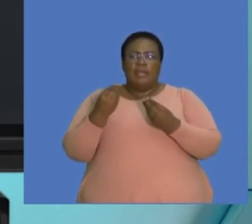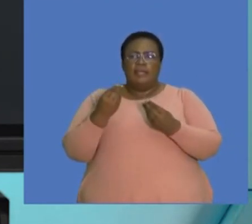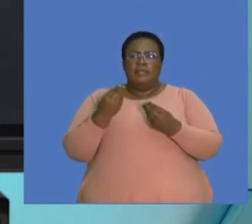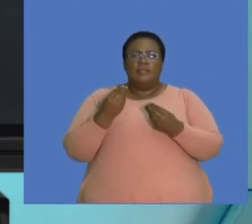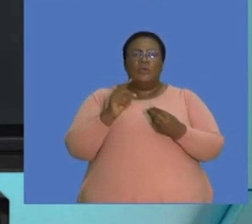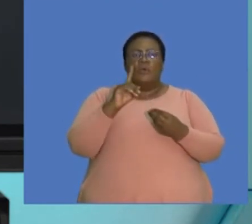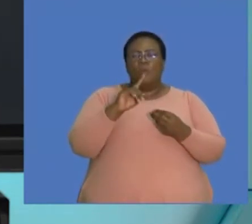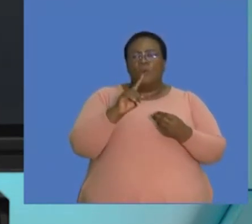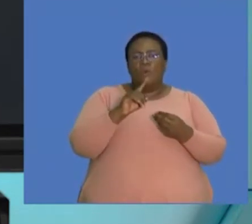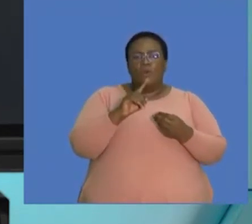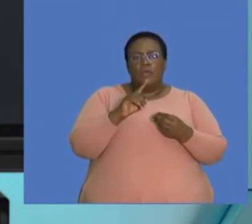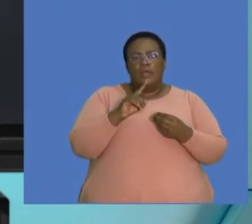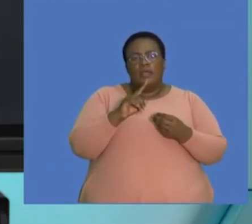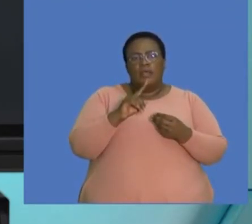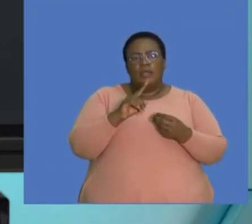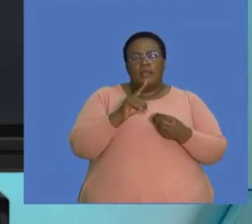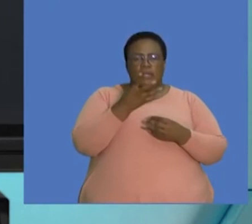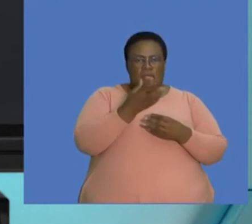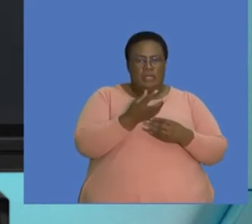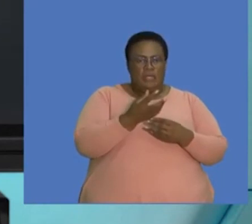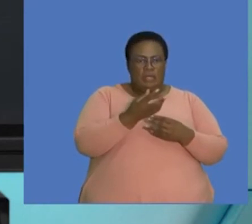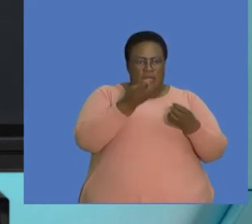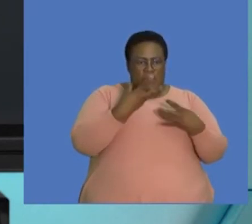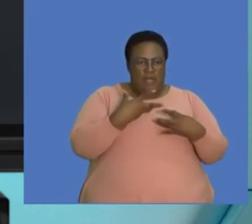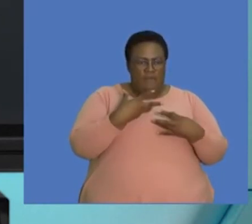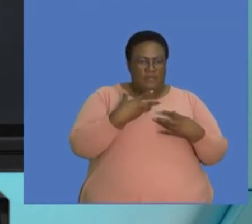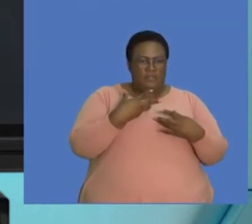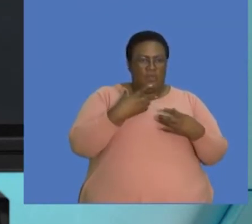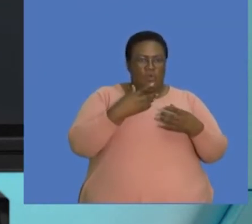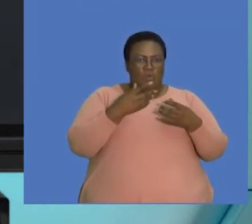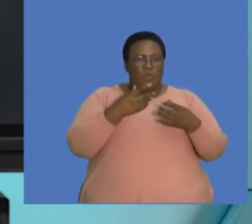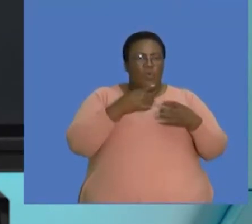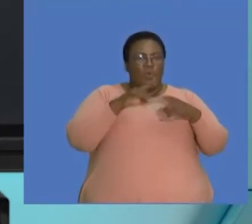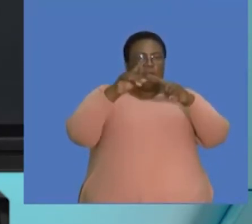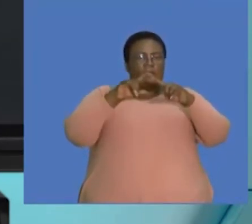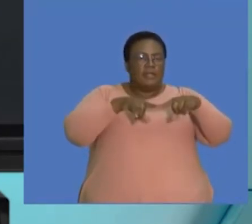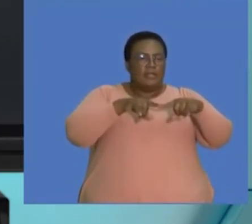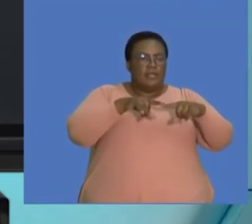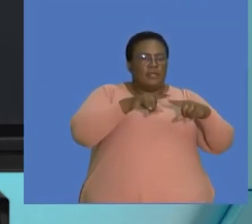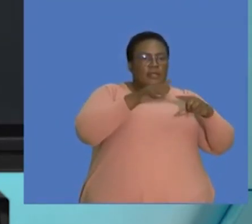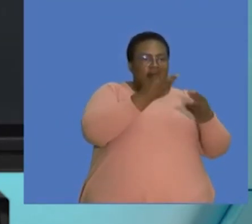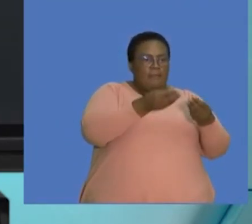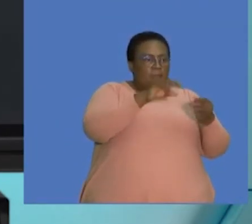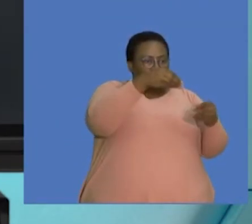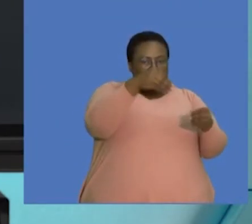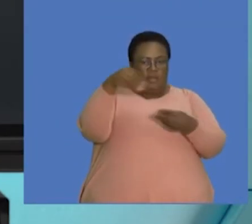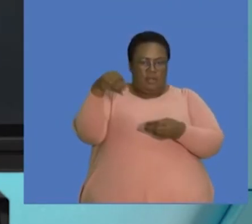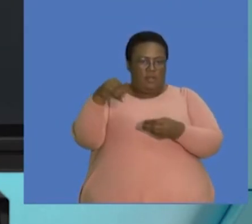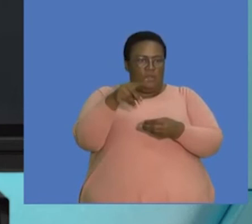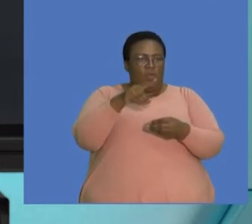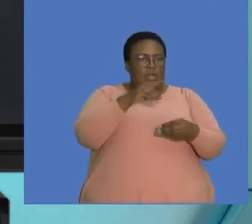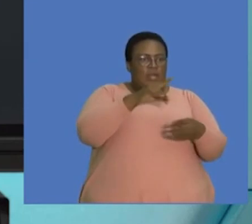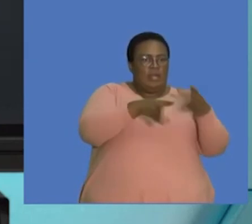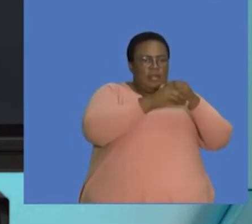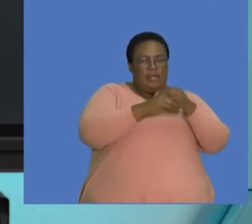well as what exactly determines the amount of charge that a material acquires based on the number of